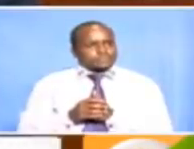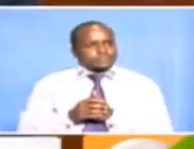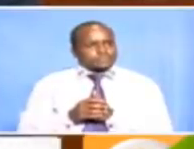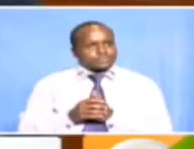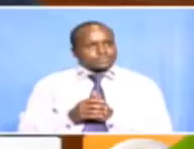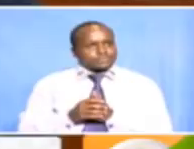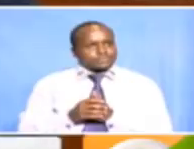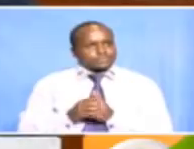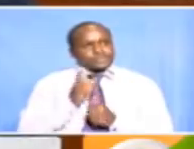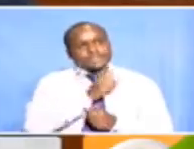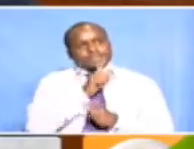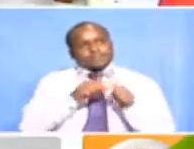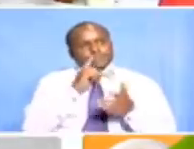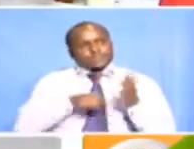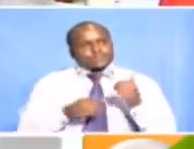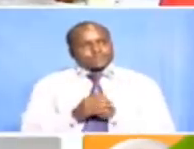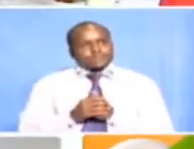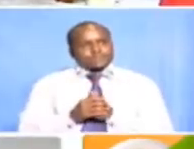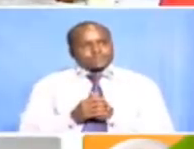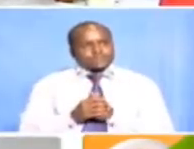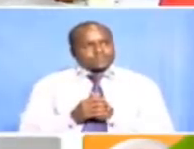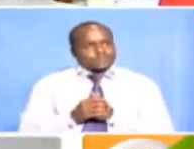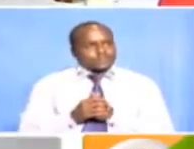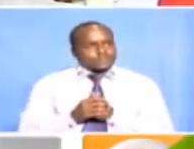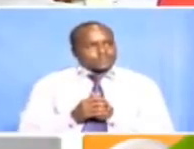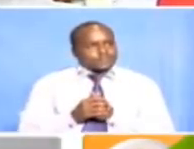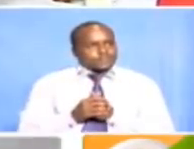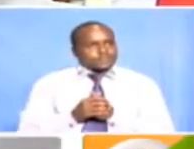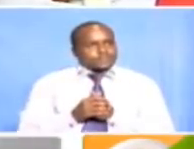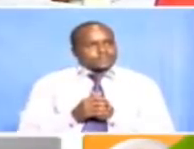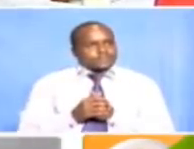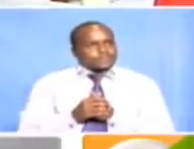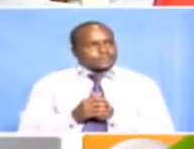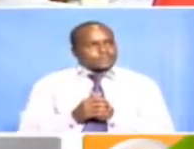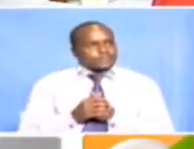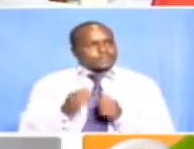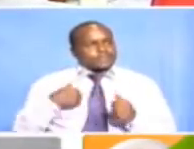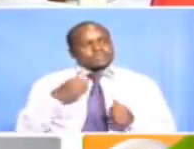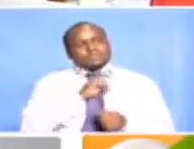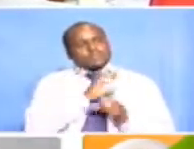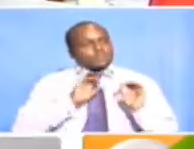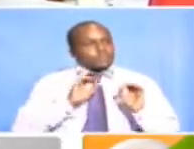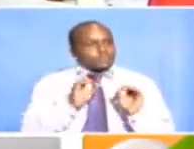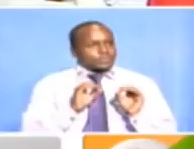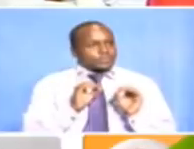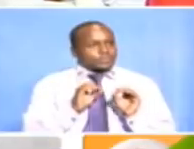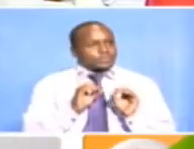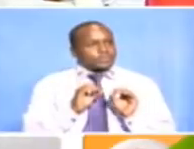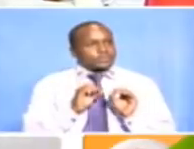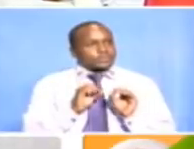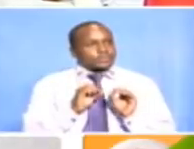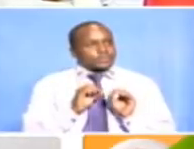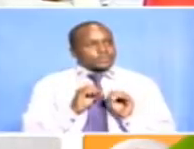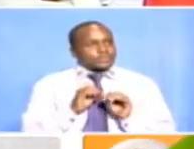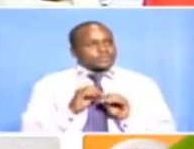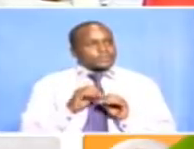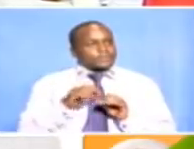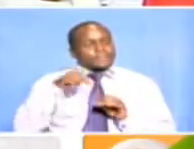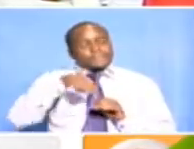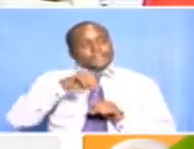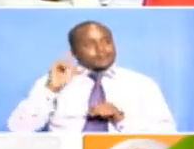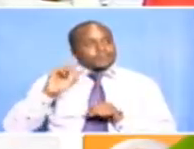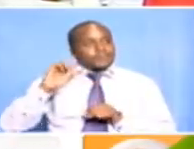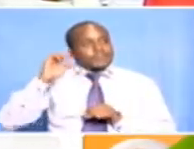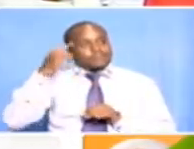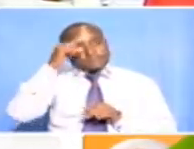Threatened about what? Wanaweza kukuova shadow? Hakuna. Mimi siogopi, Jeff. In Nairobi, the first governor